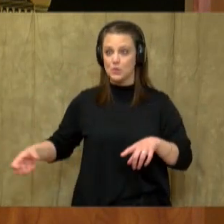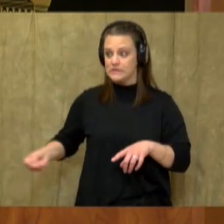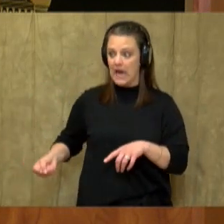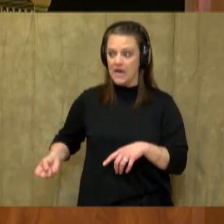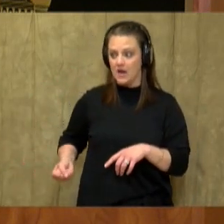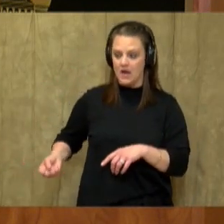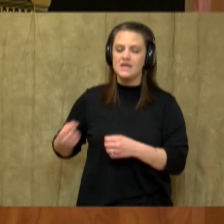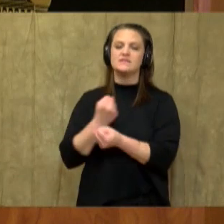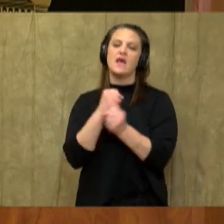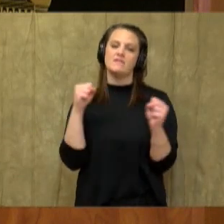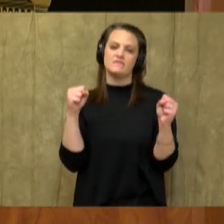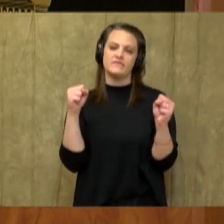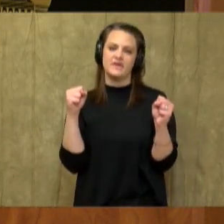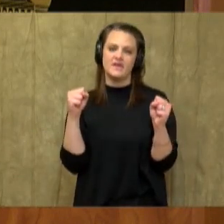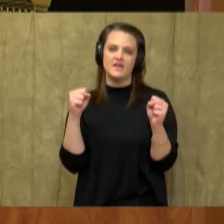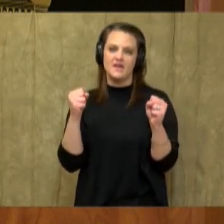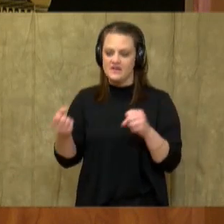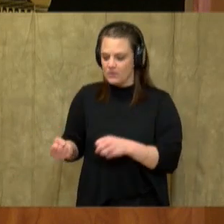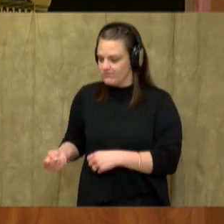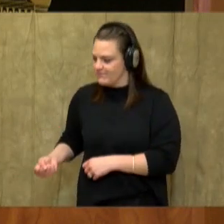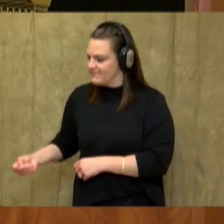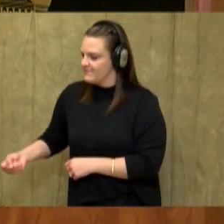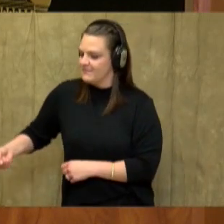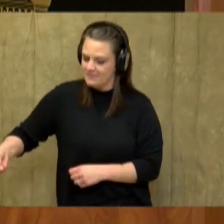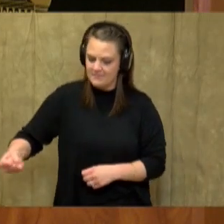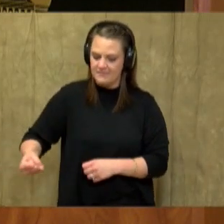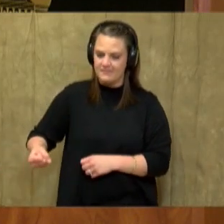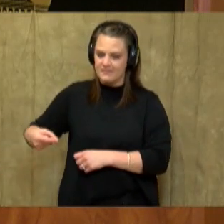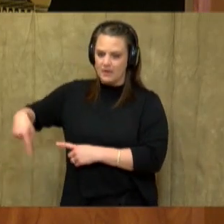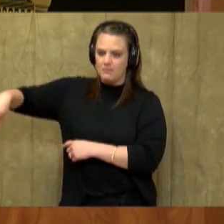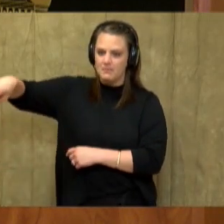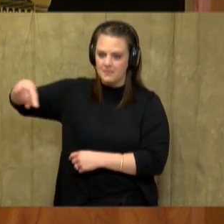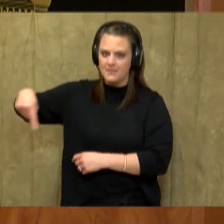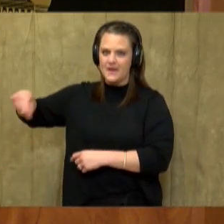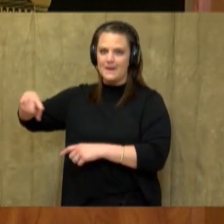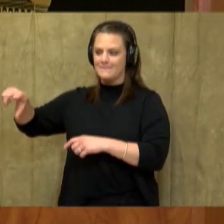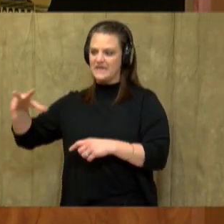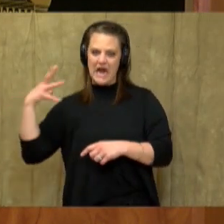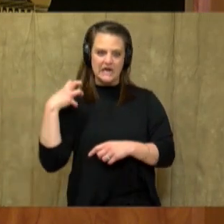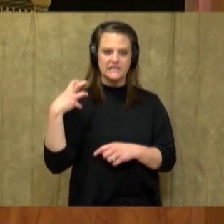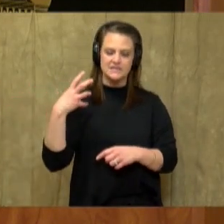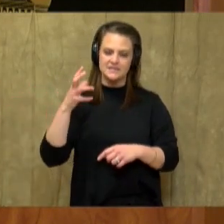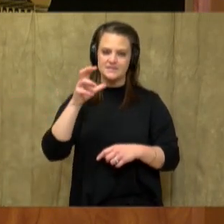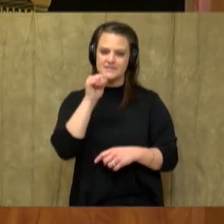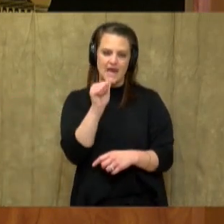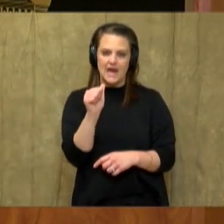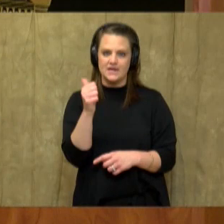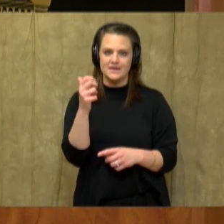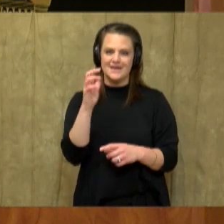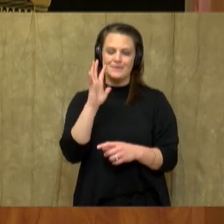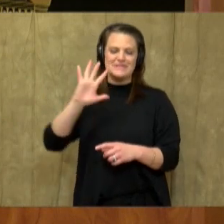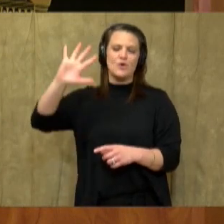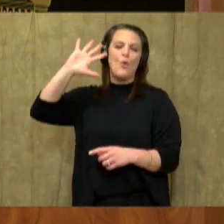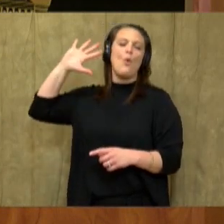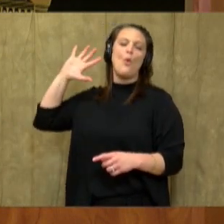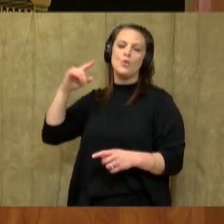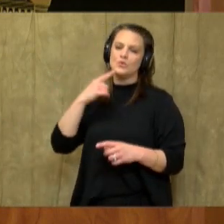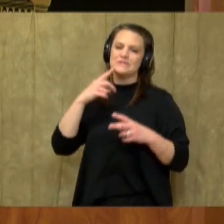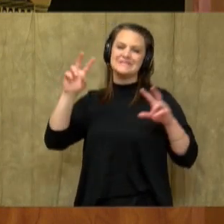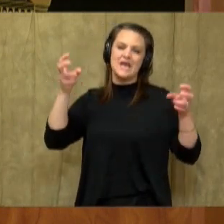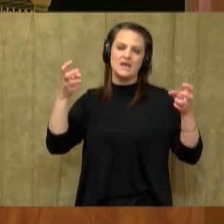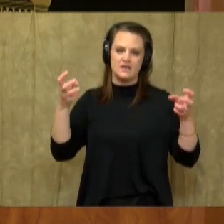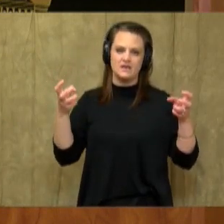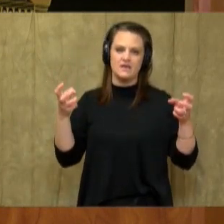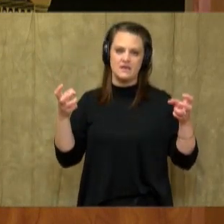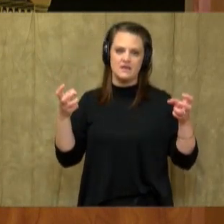tail, you're safe. You can go around in circles and he's not going to get you. Again, I don't think this is perfectly accurate, but it's how the old saying would go. And